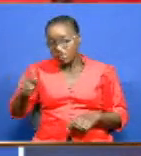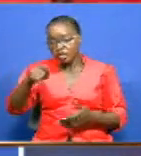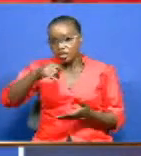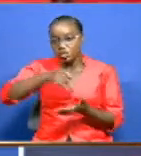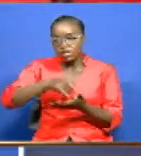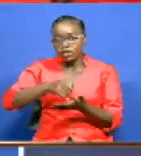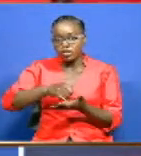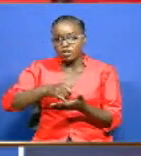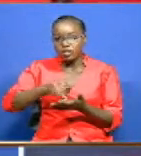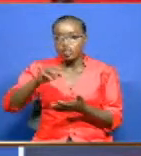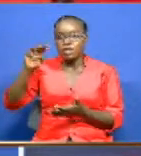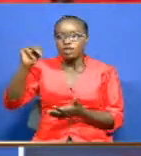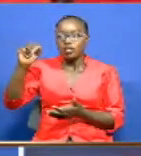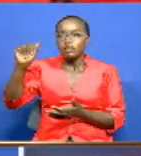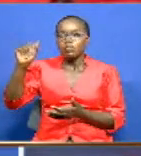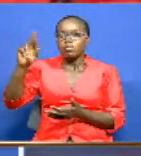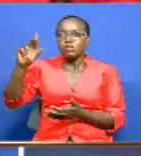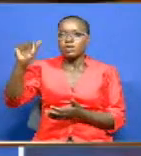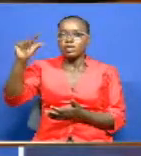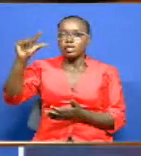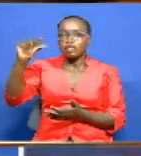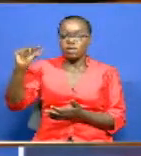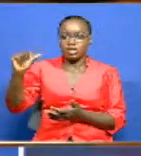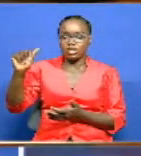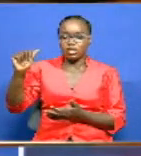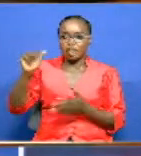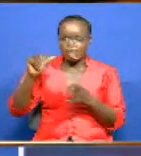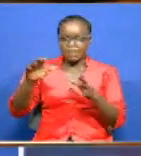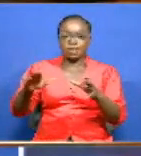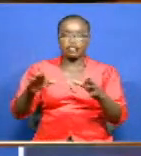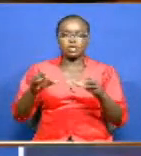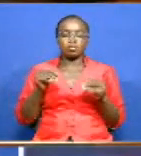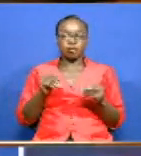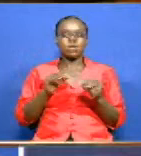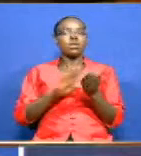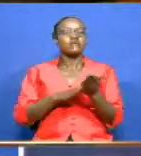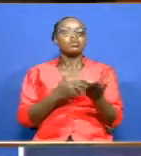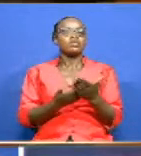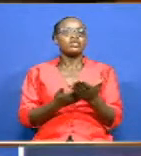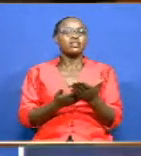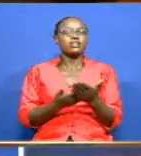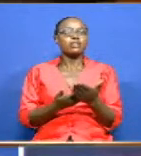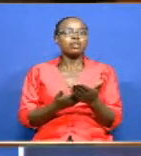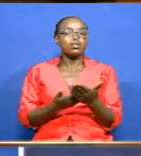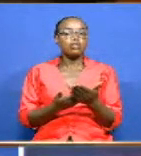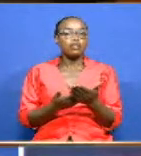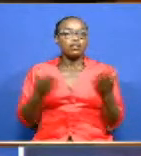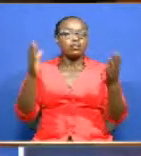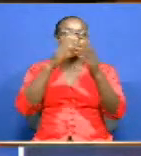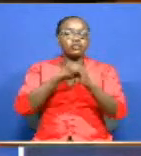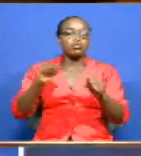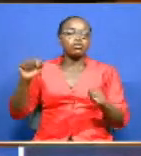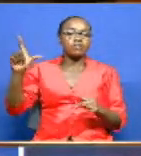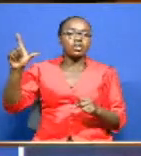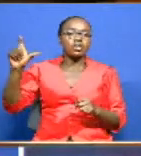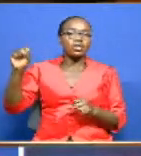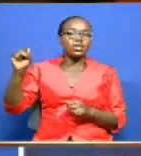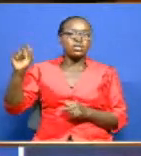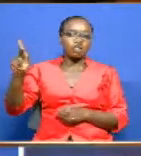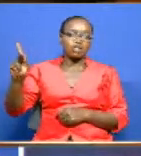including Justice Maraga, will grant it. The application by Nelson Harvey, the President of the Law Society of